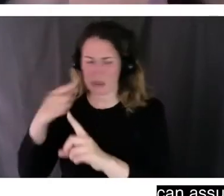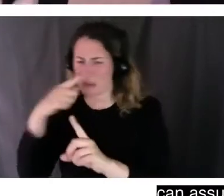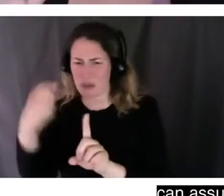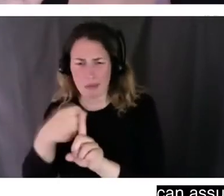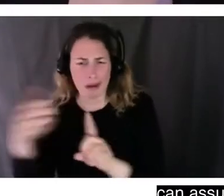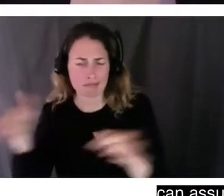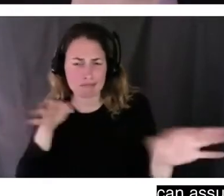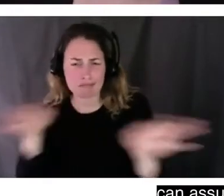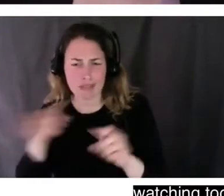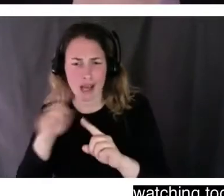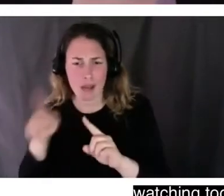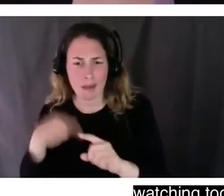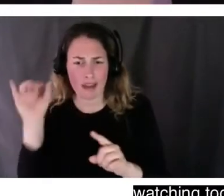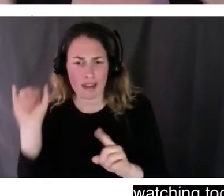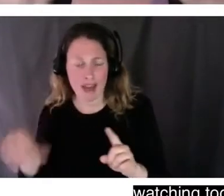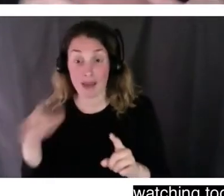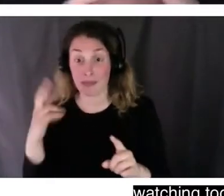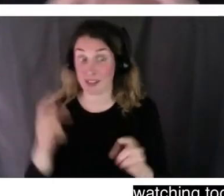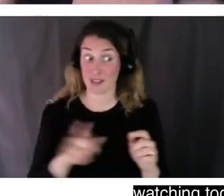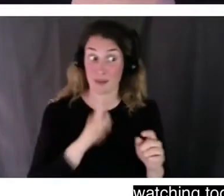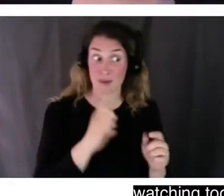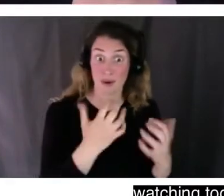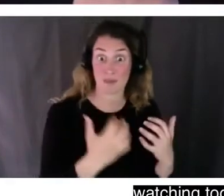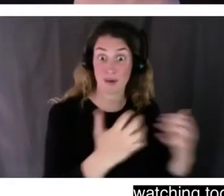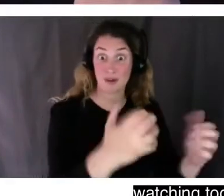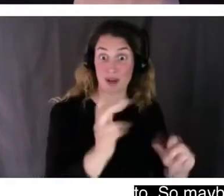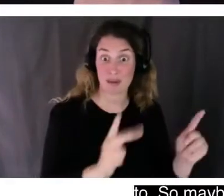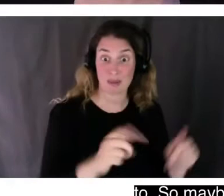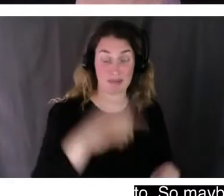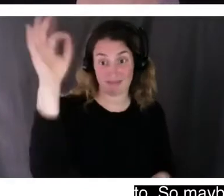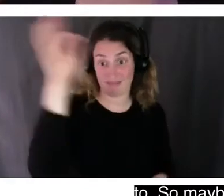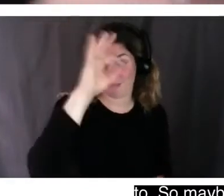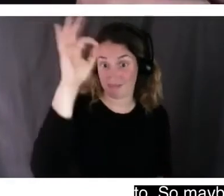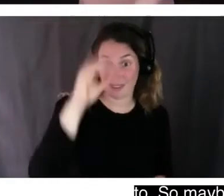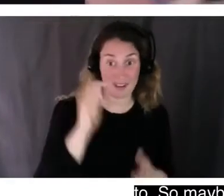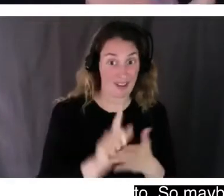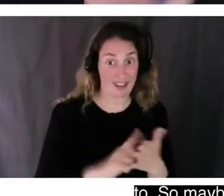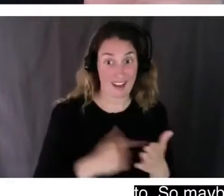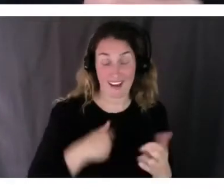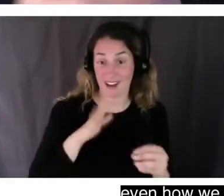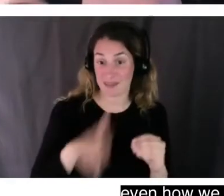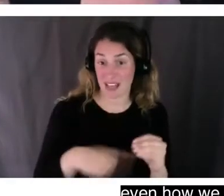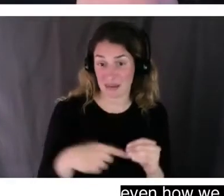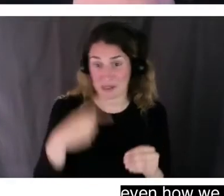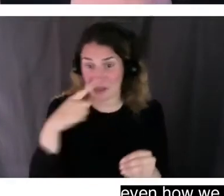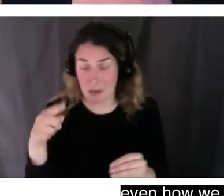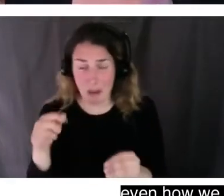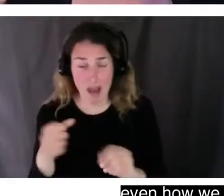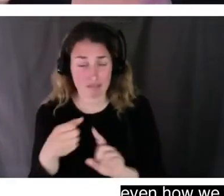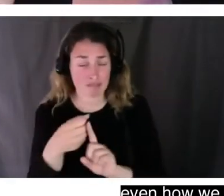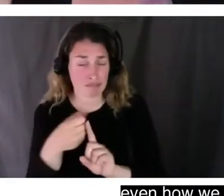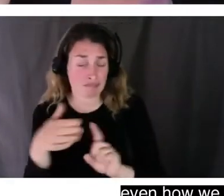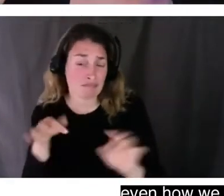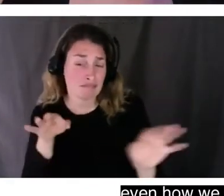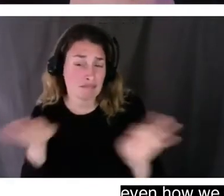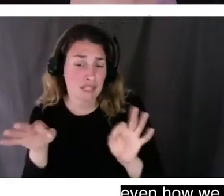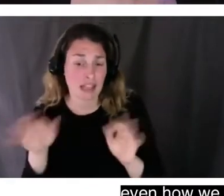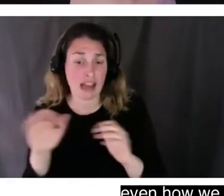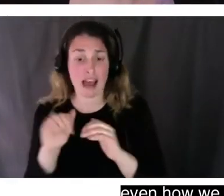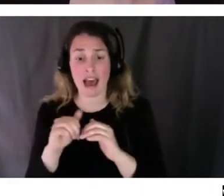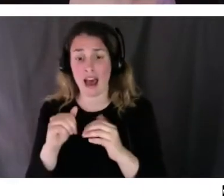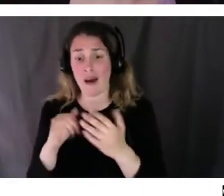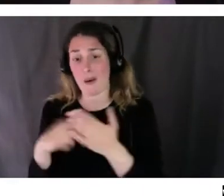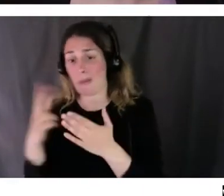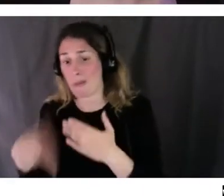you the majority of people watching today don't know what I'm referring to. So maybe you could just walk us through even how we get those and where we